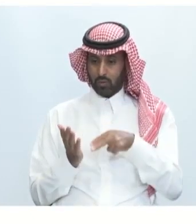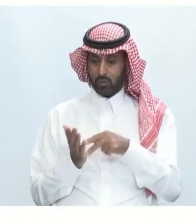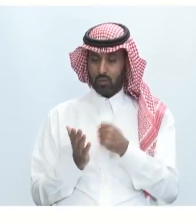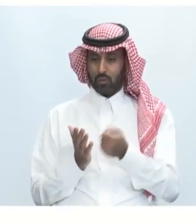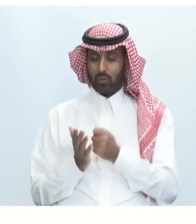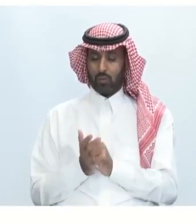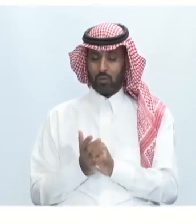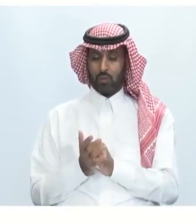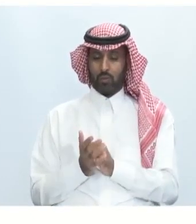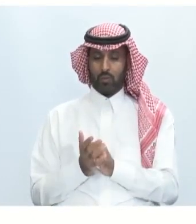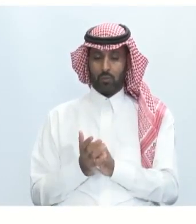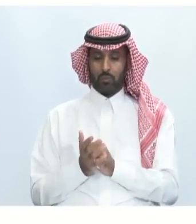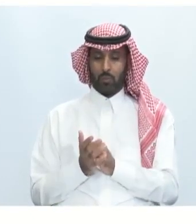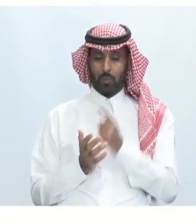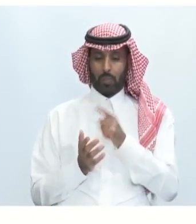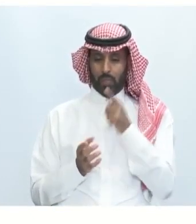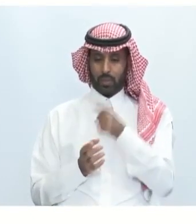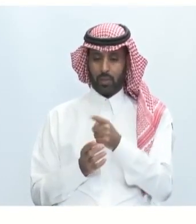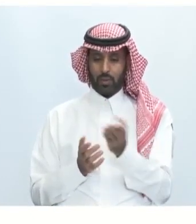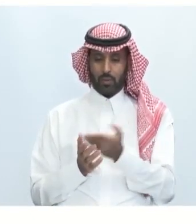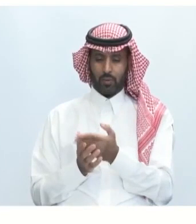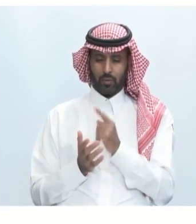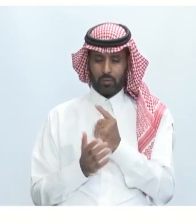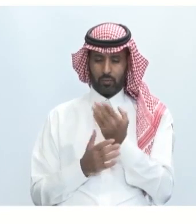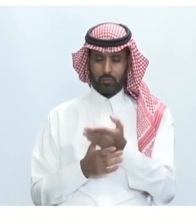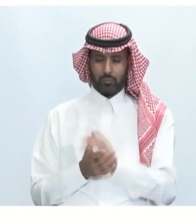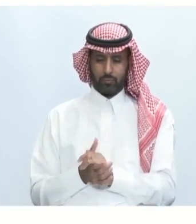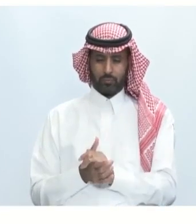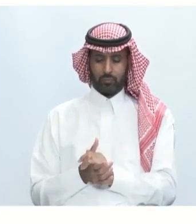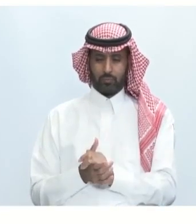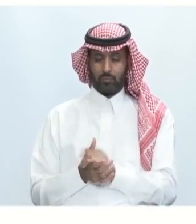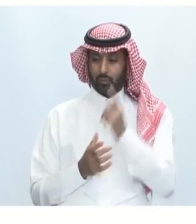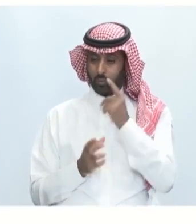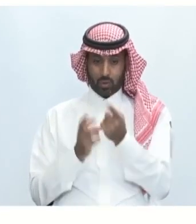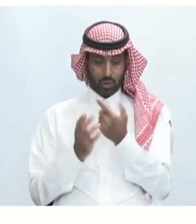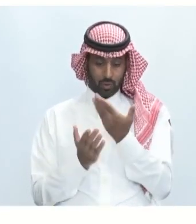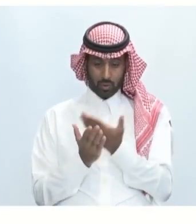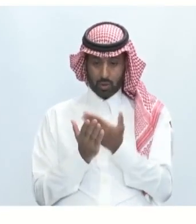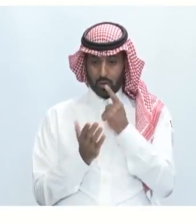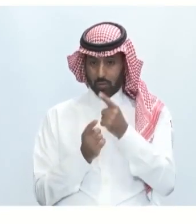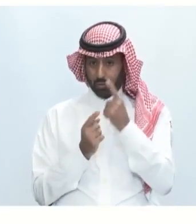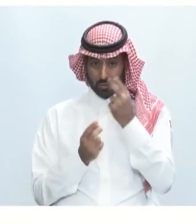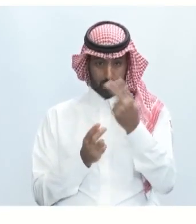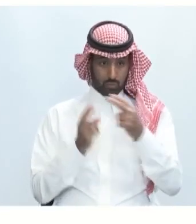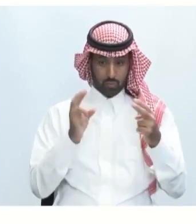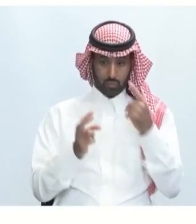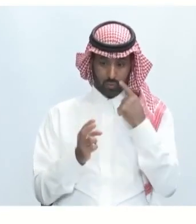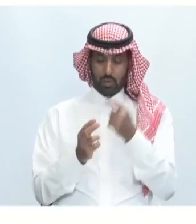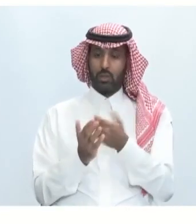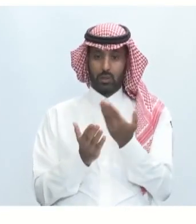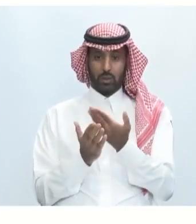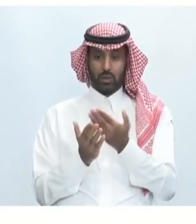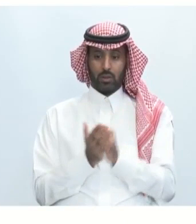the poem here is a direct object to the audience. The audience here is